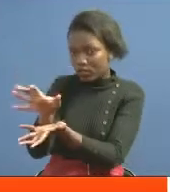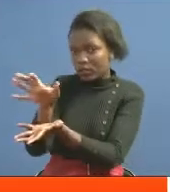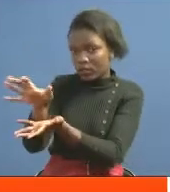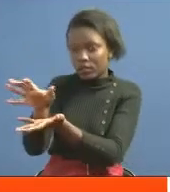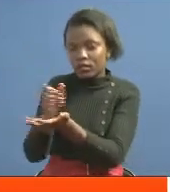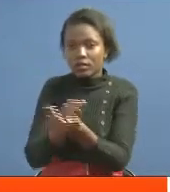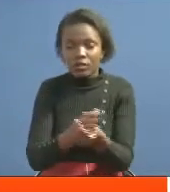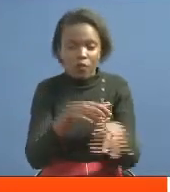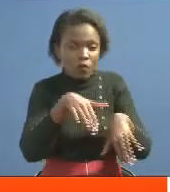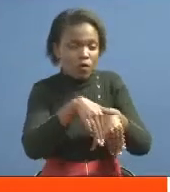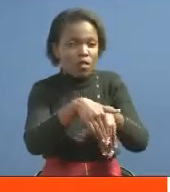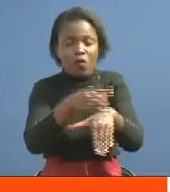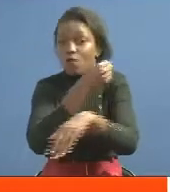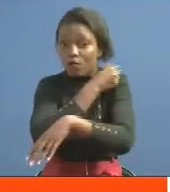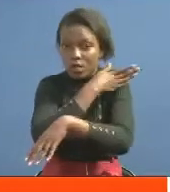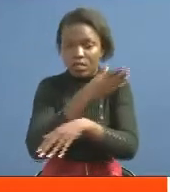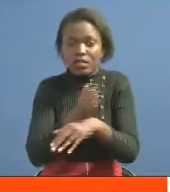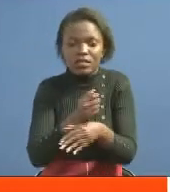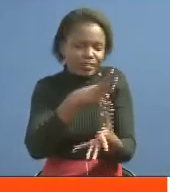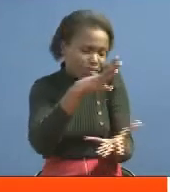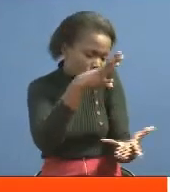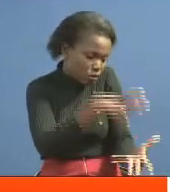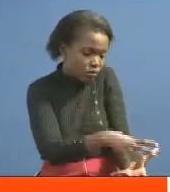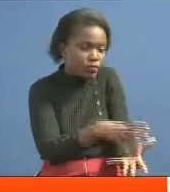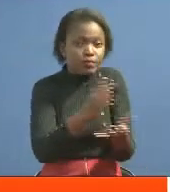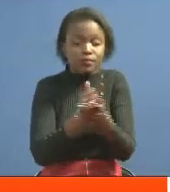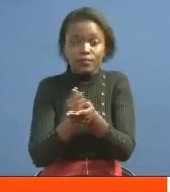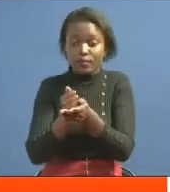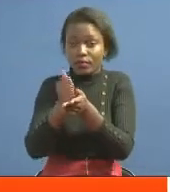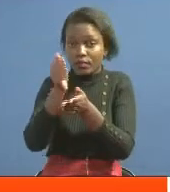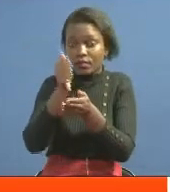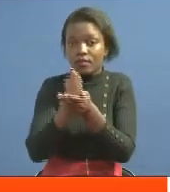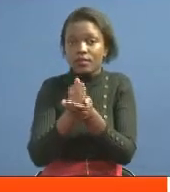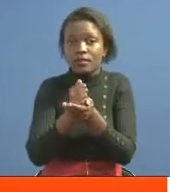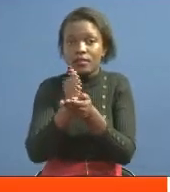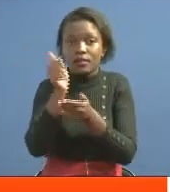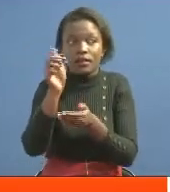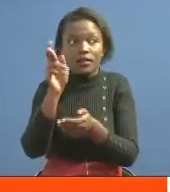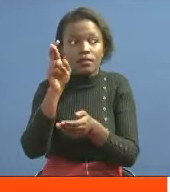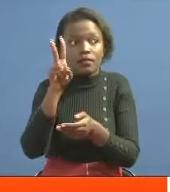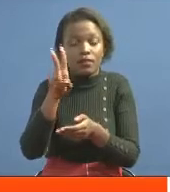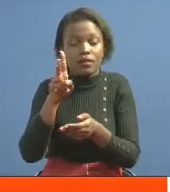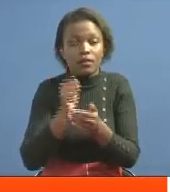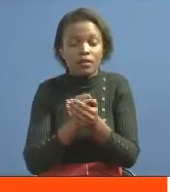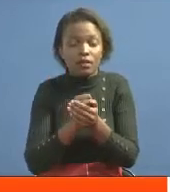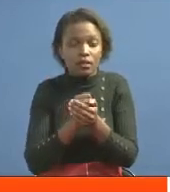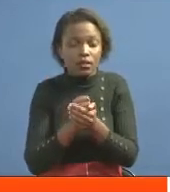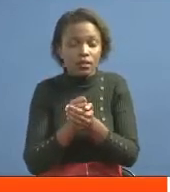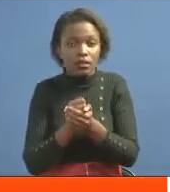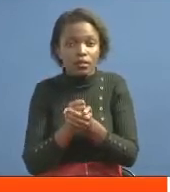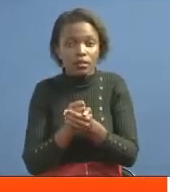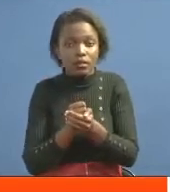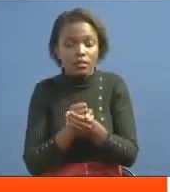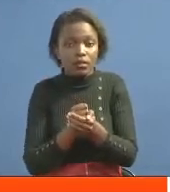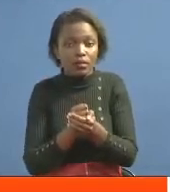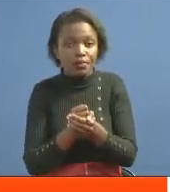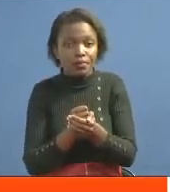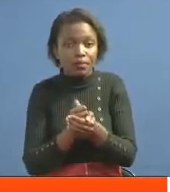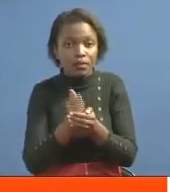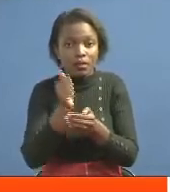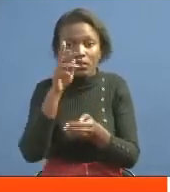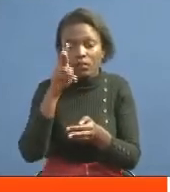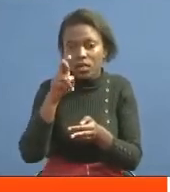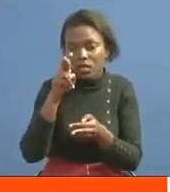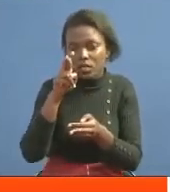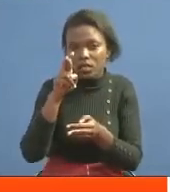stake, following fears of a shortage of the life-saving drugs. The dispute saw drugs for people living